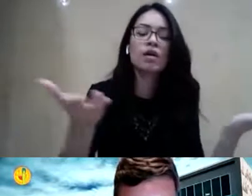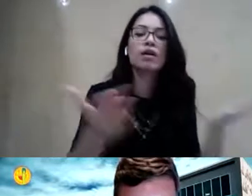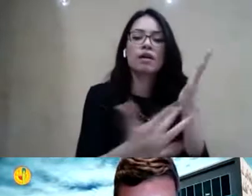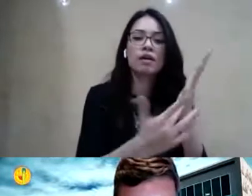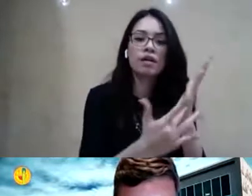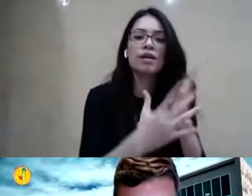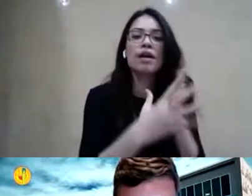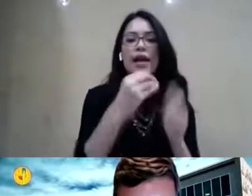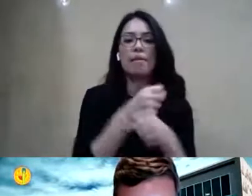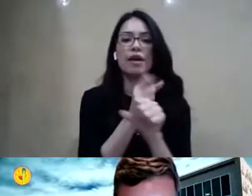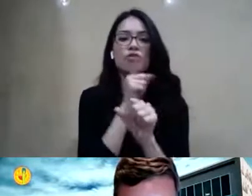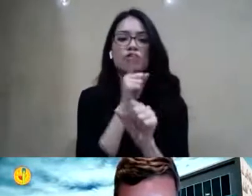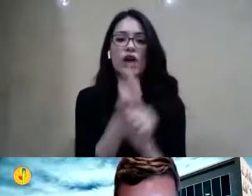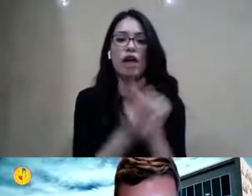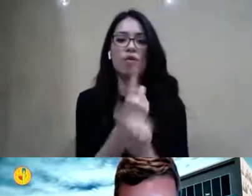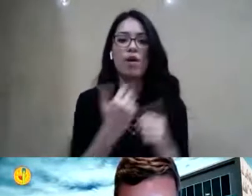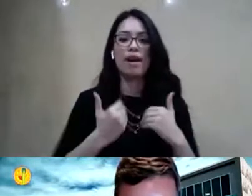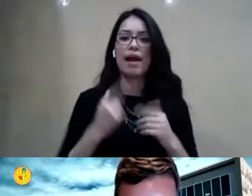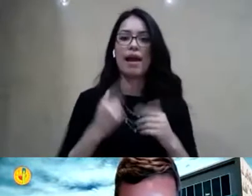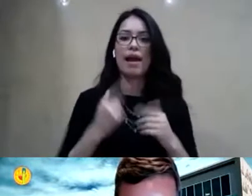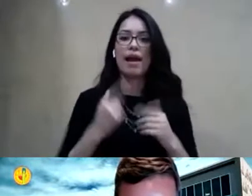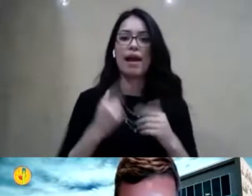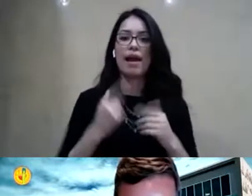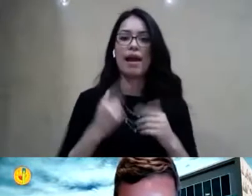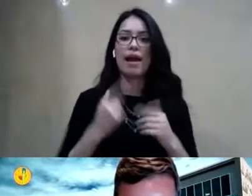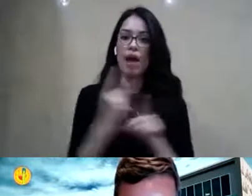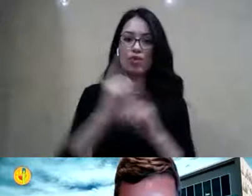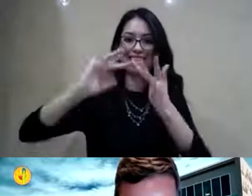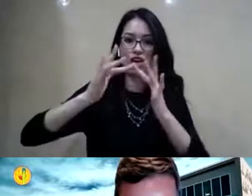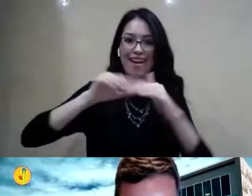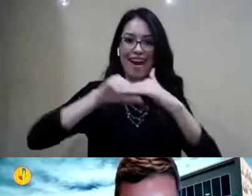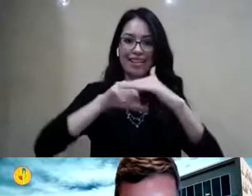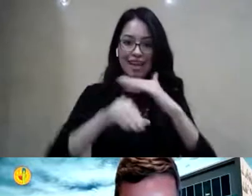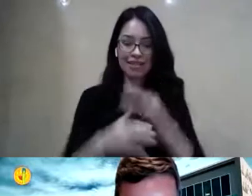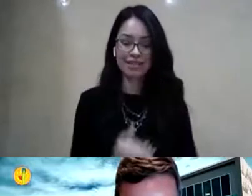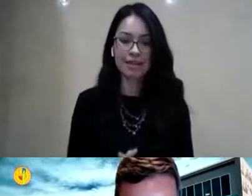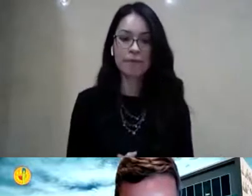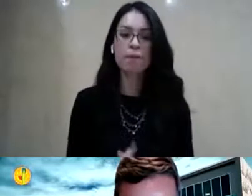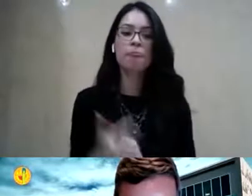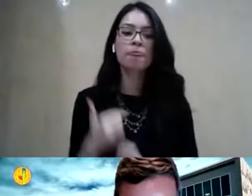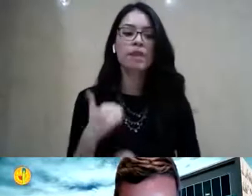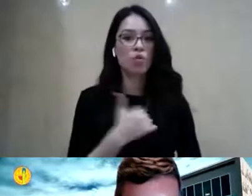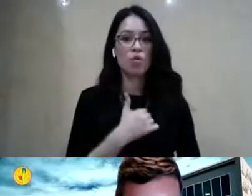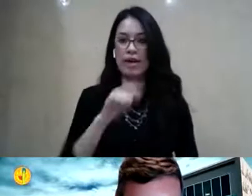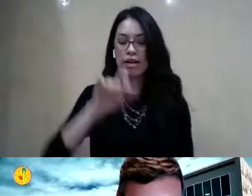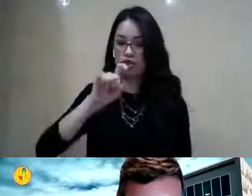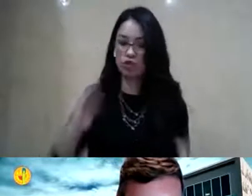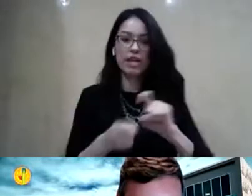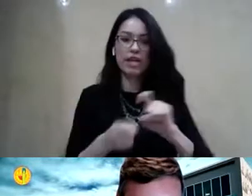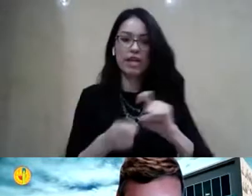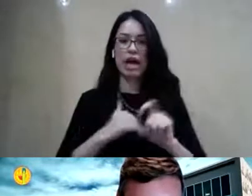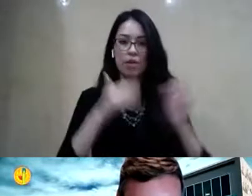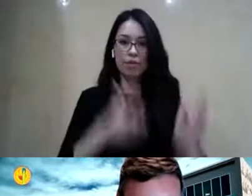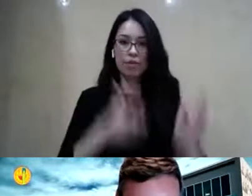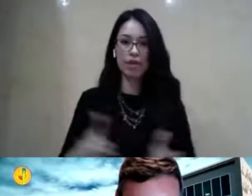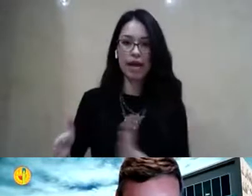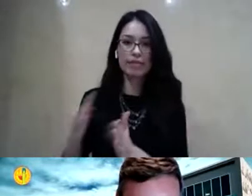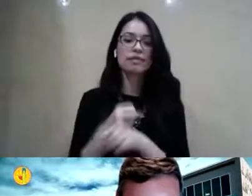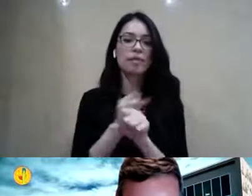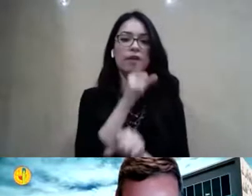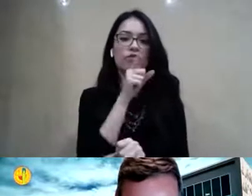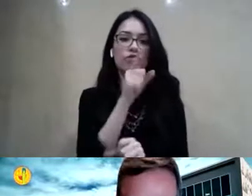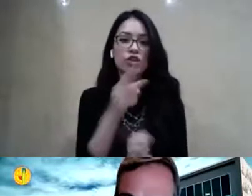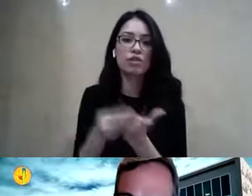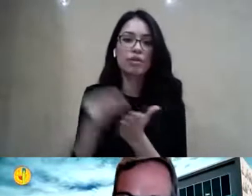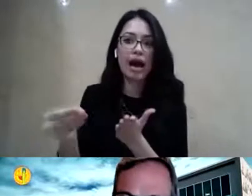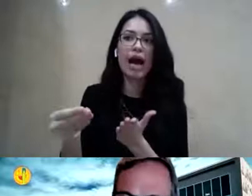we endeavored to make sure every student had a computer, and we made arrangements to be able to buy relatively cheaply